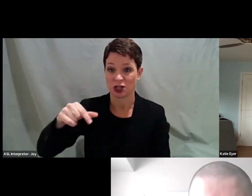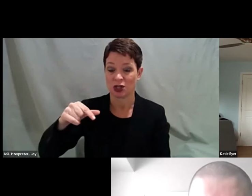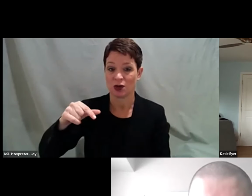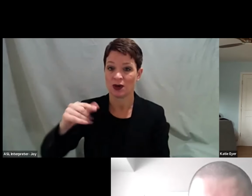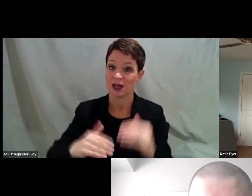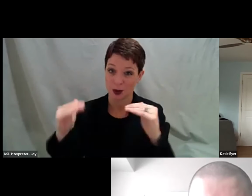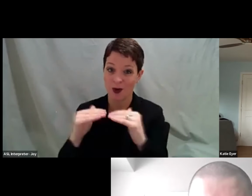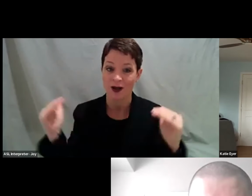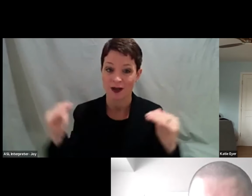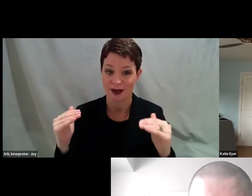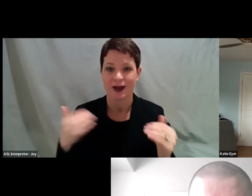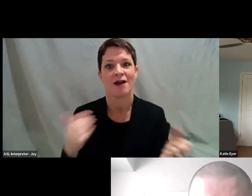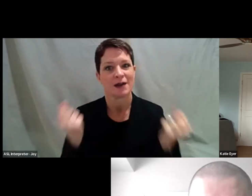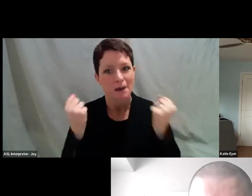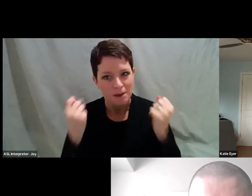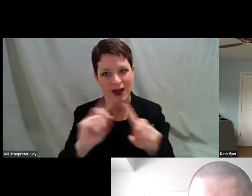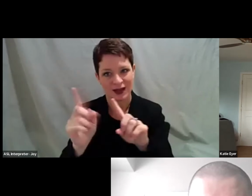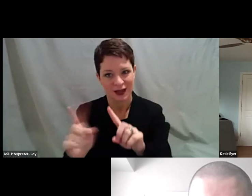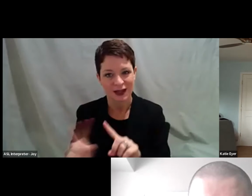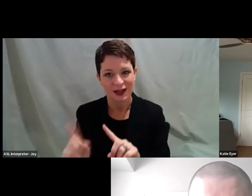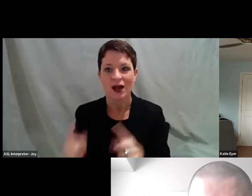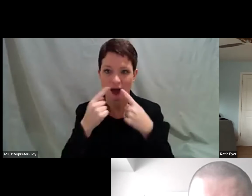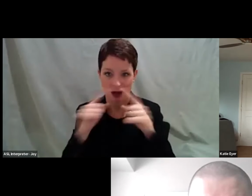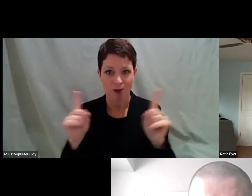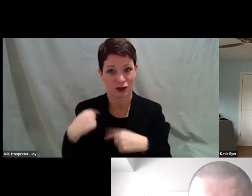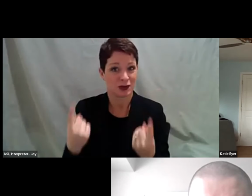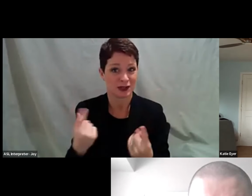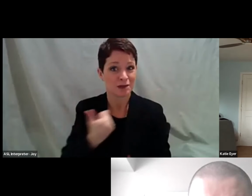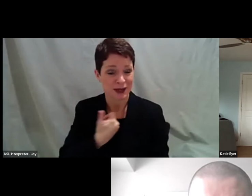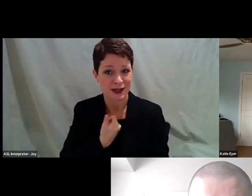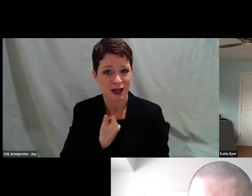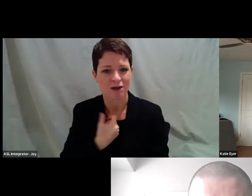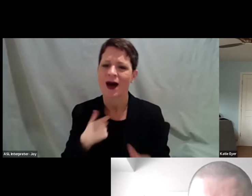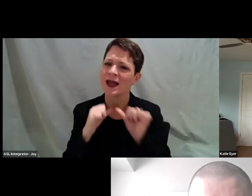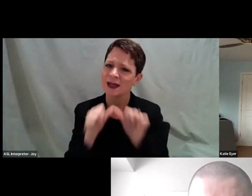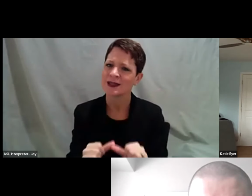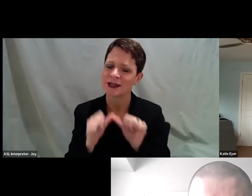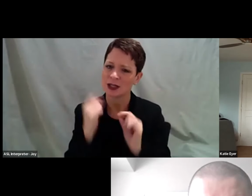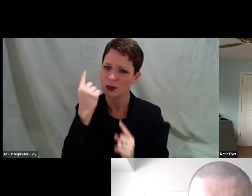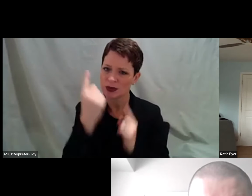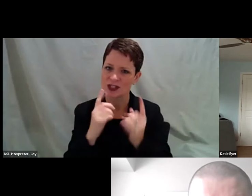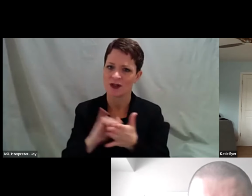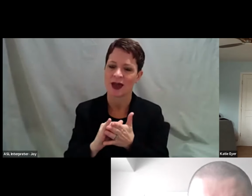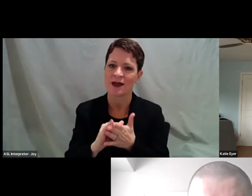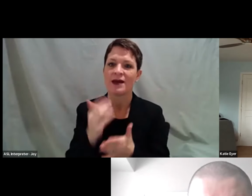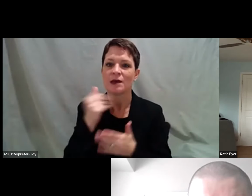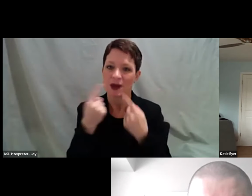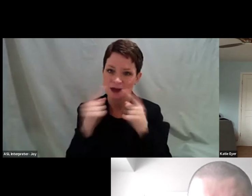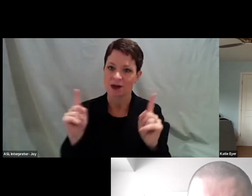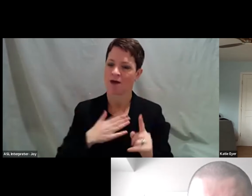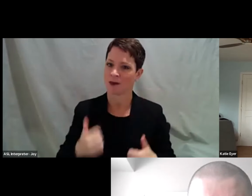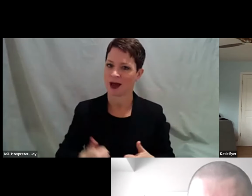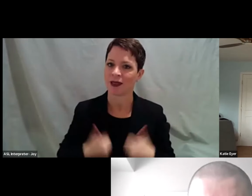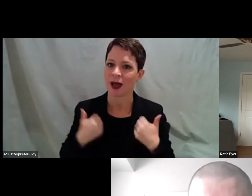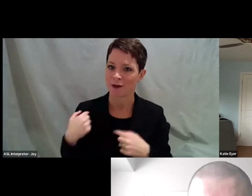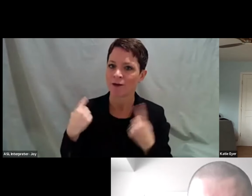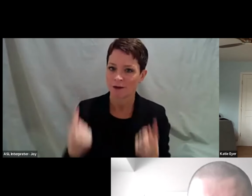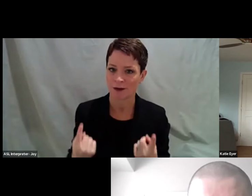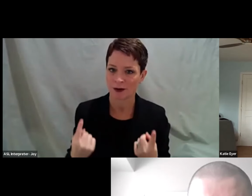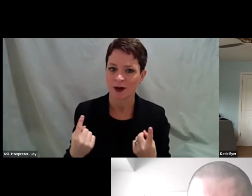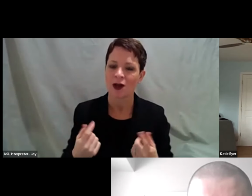equality and having many other tangible accomplishments, I continue to consider it the greatest accomplishment of my life to